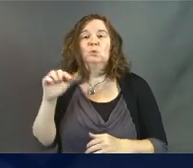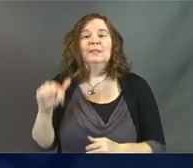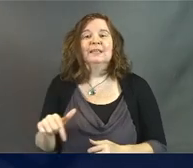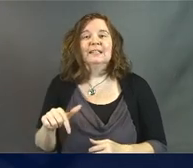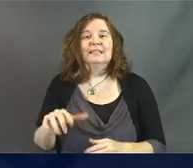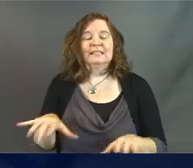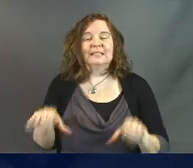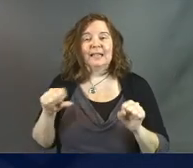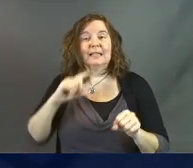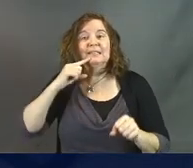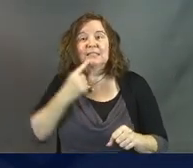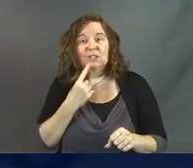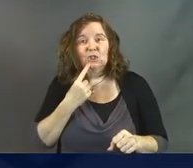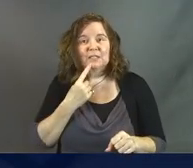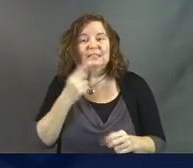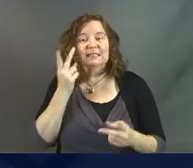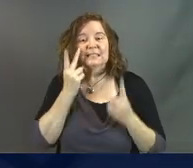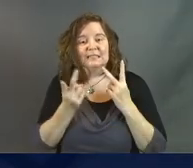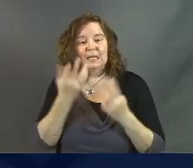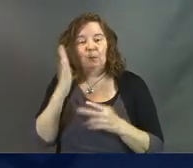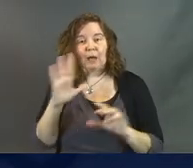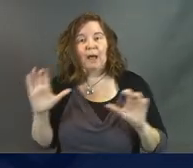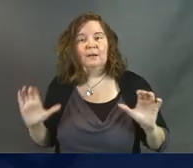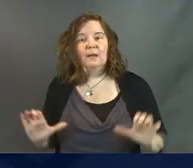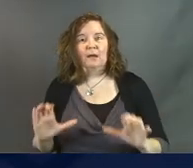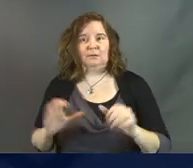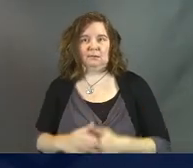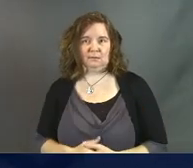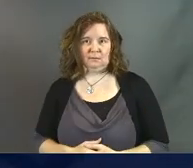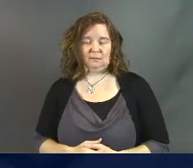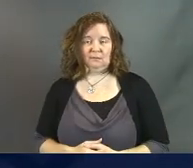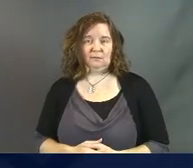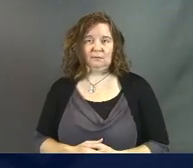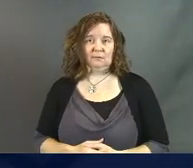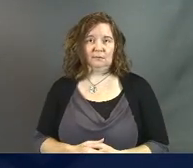this, take it seriously, see what God does.